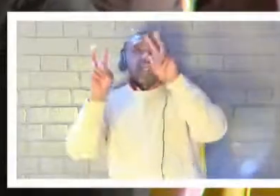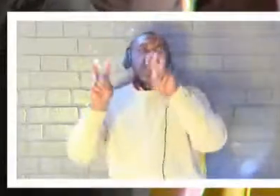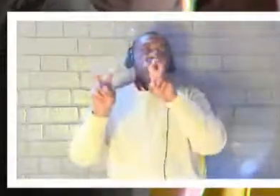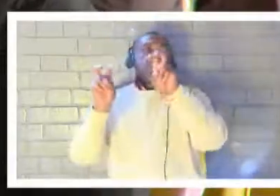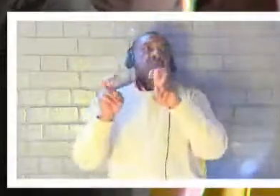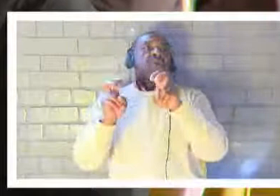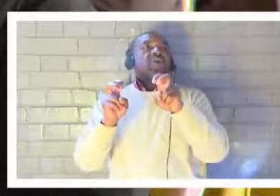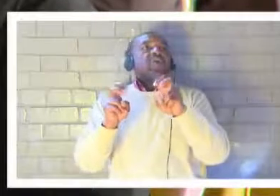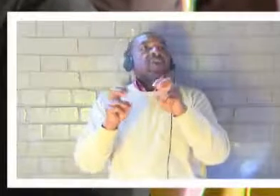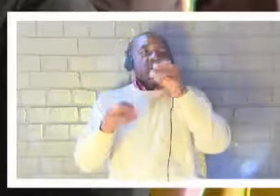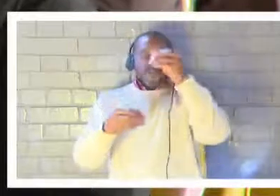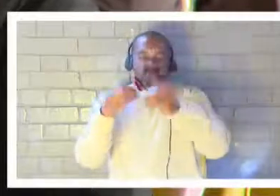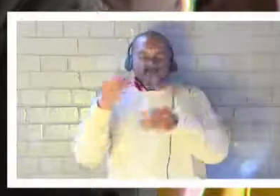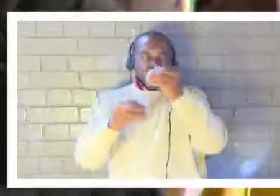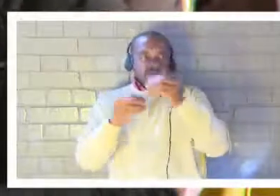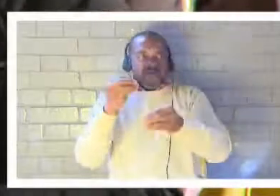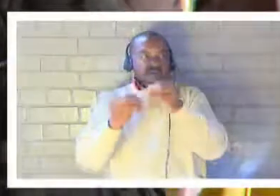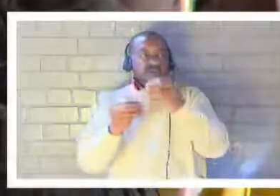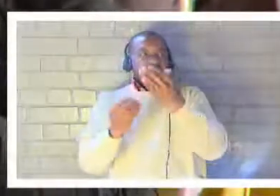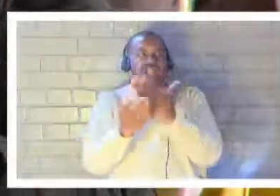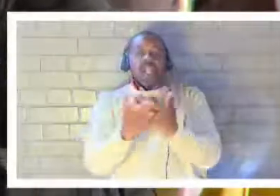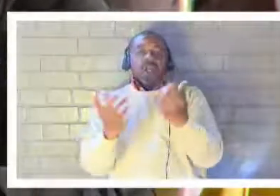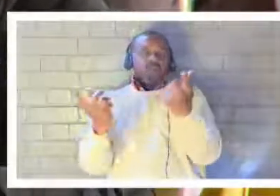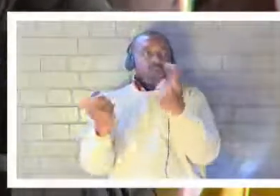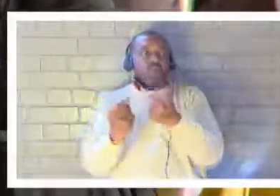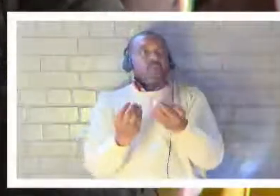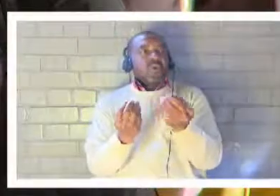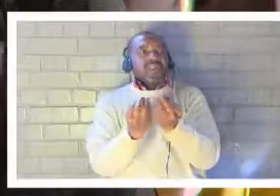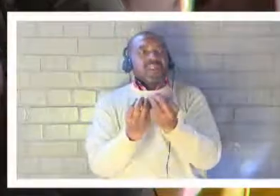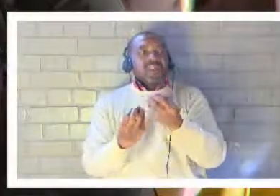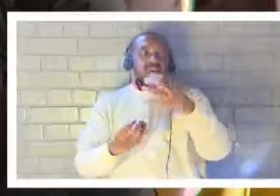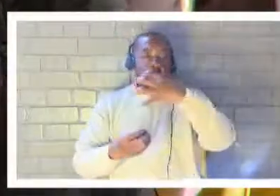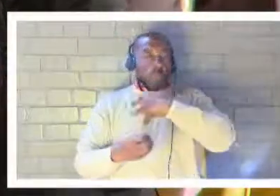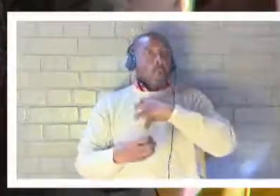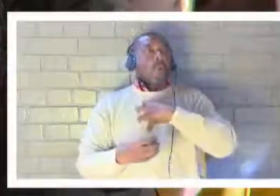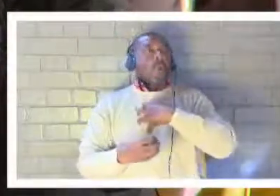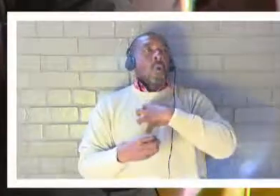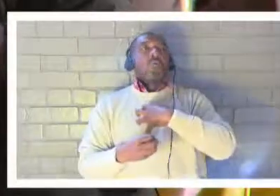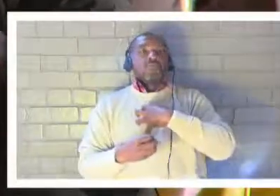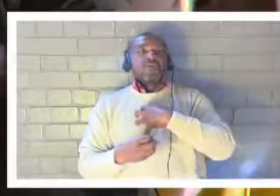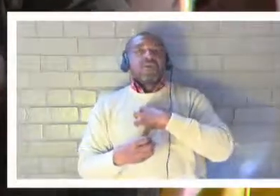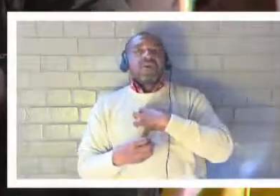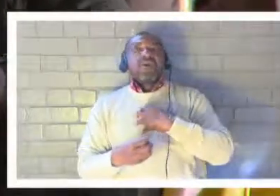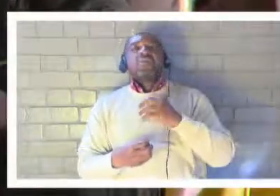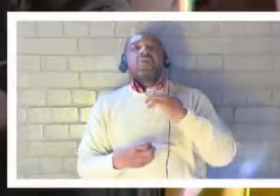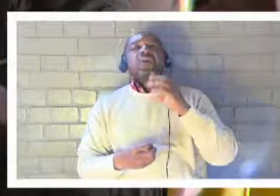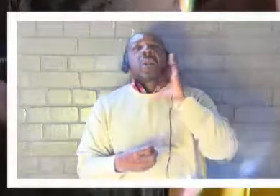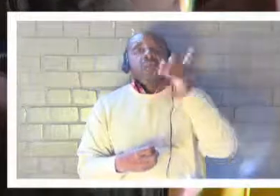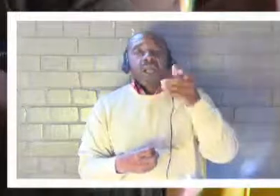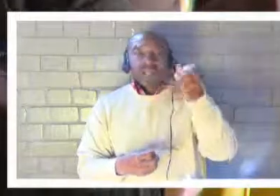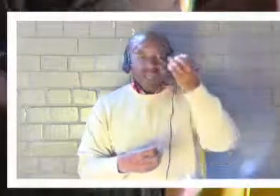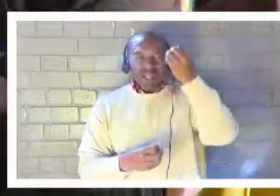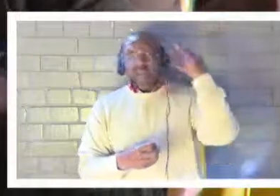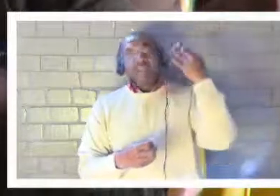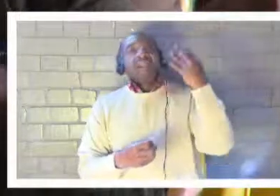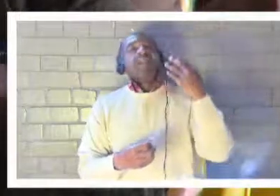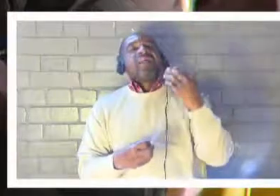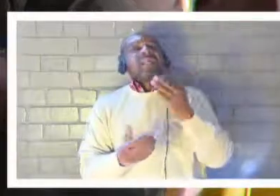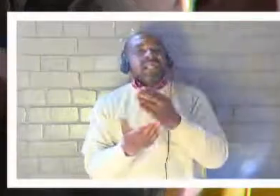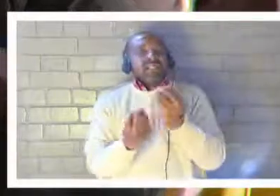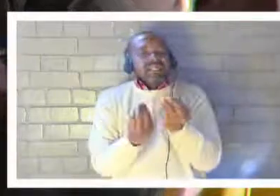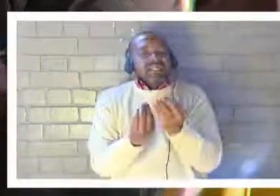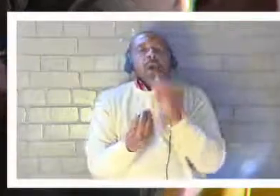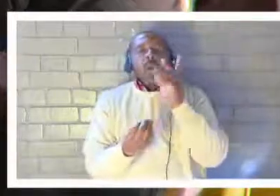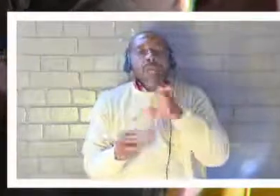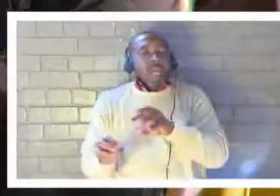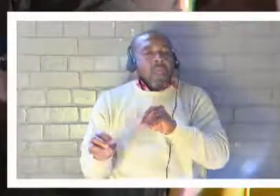the delay that we are having currently. One, two, that will give us now a power to